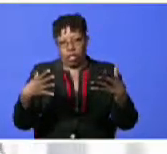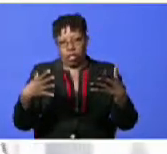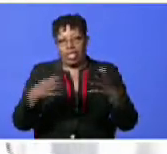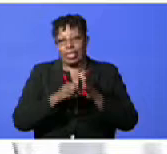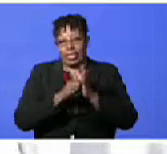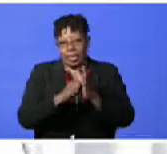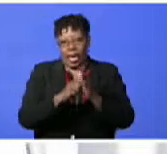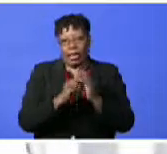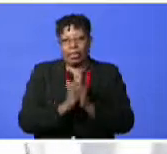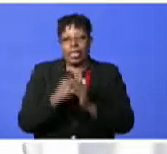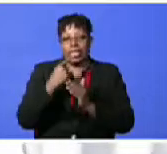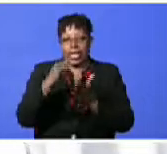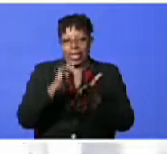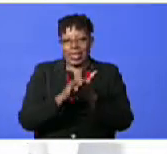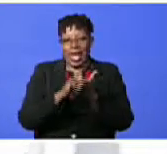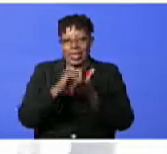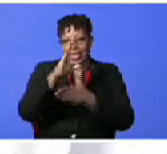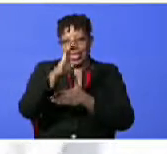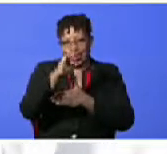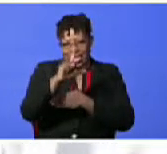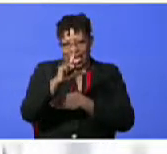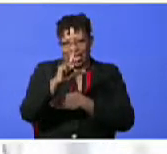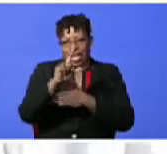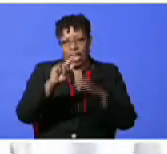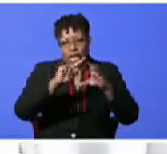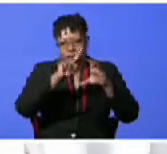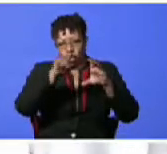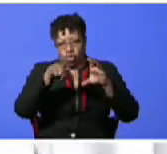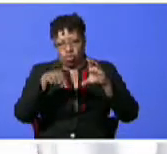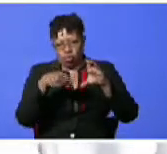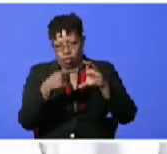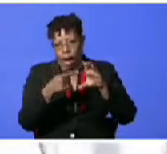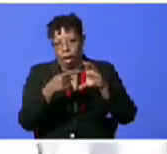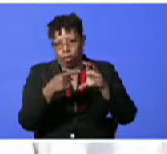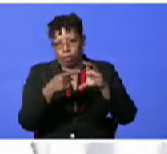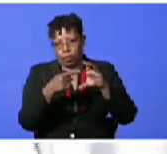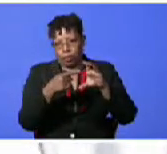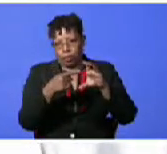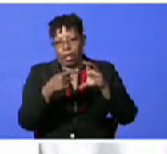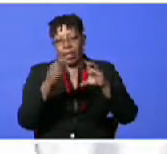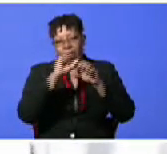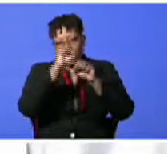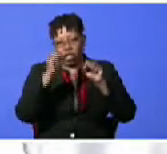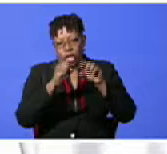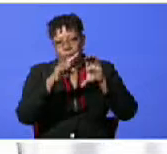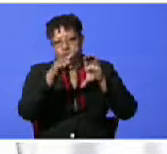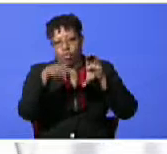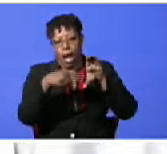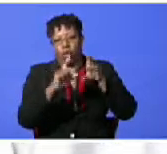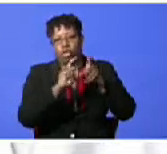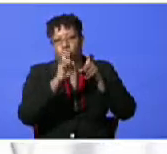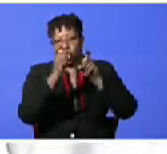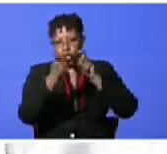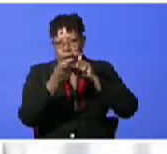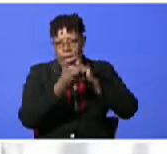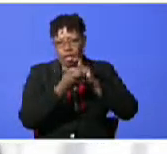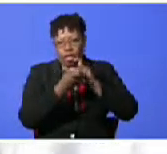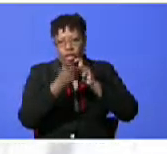round, shaped like a donut. And for somebody who has sickle cell, when they're going into a crisis, the shape of that cell changes